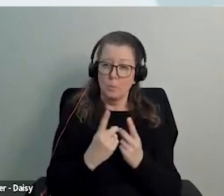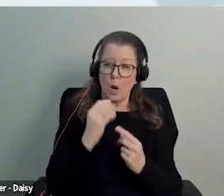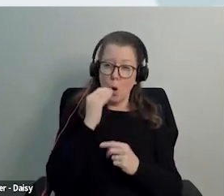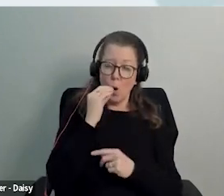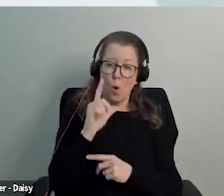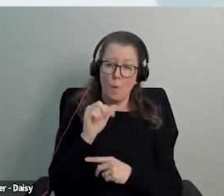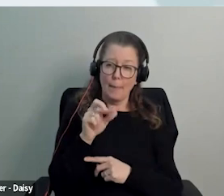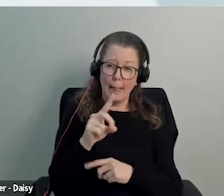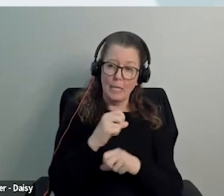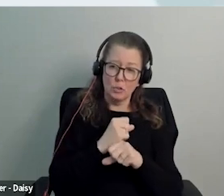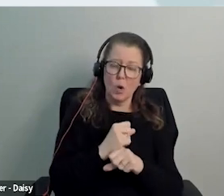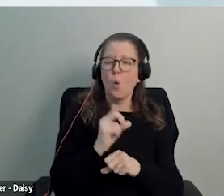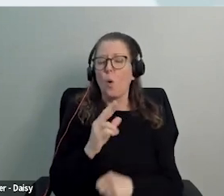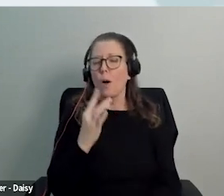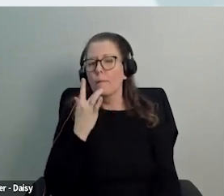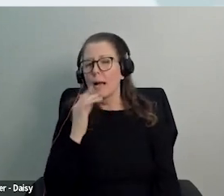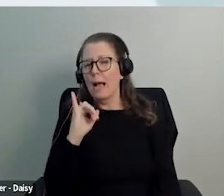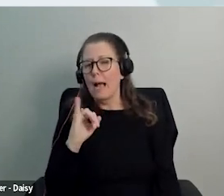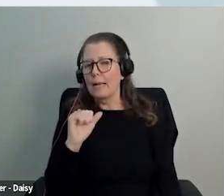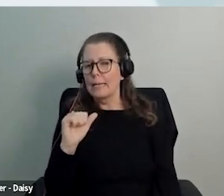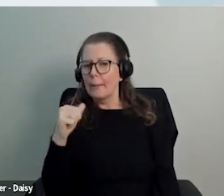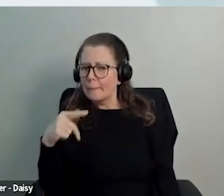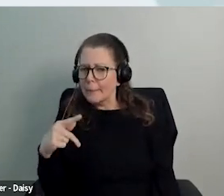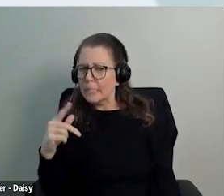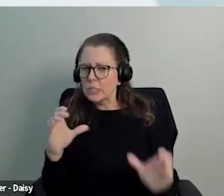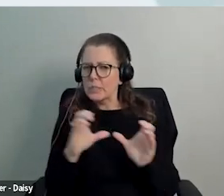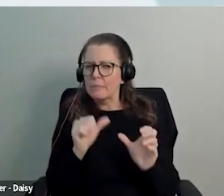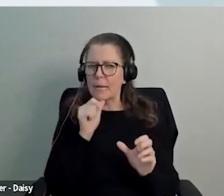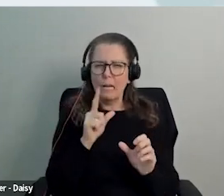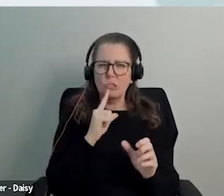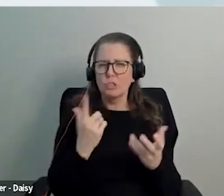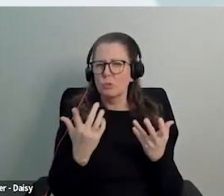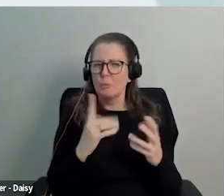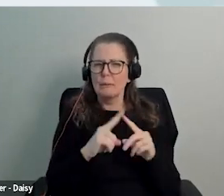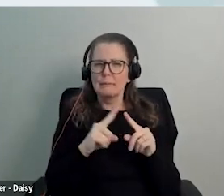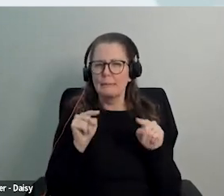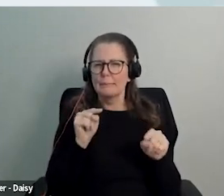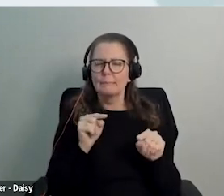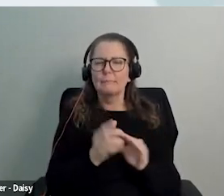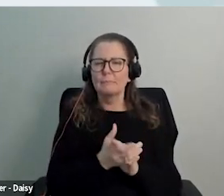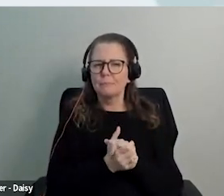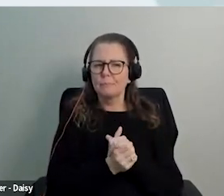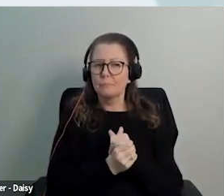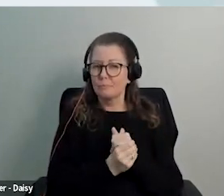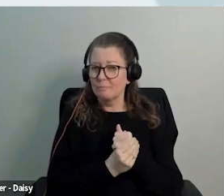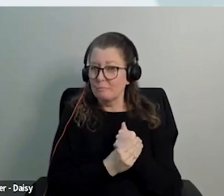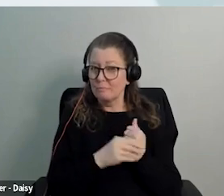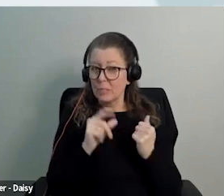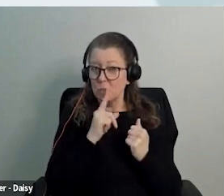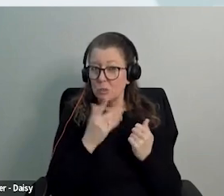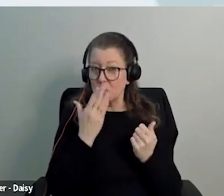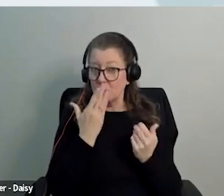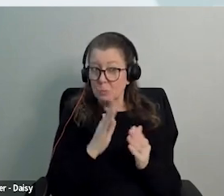IAA certification? She's not sure about the differences between the two. And I don't know if you know the answer to